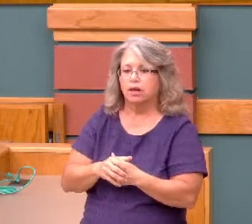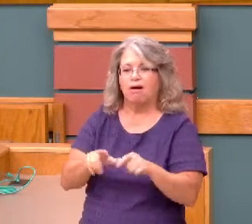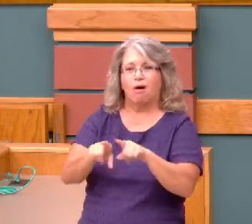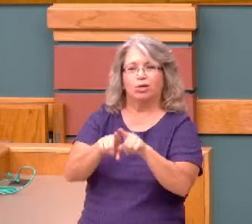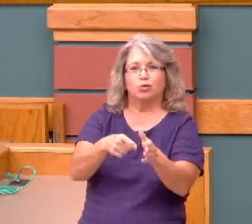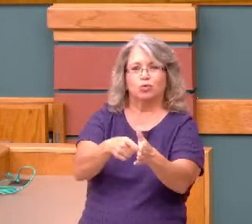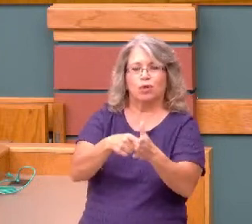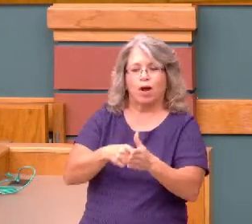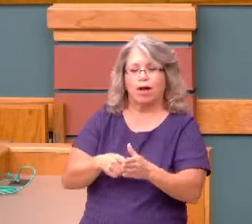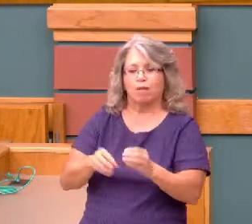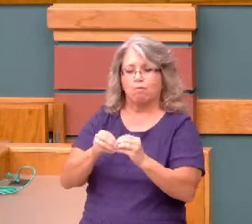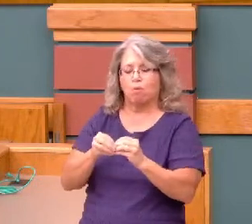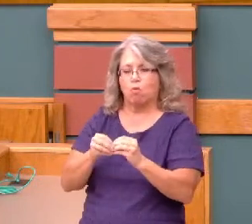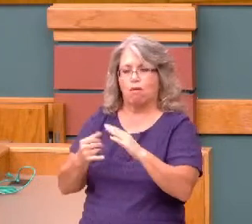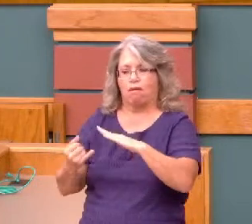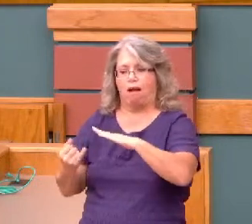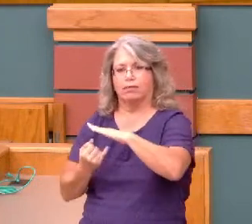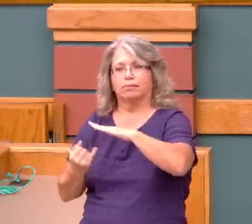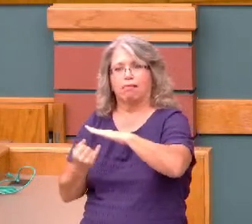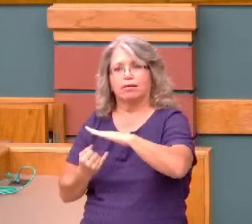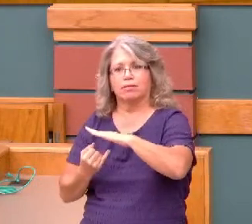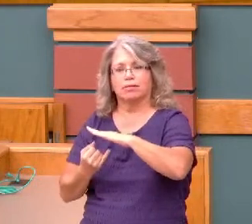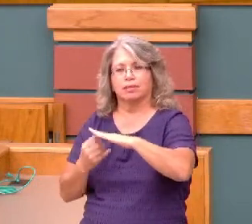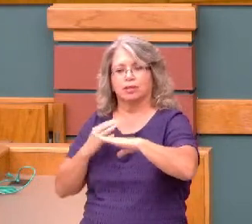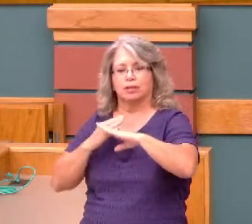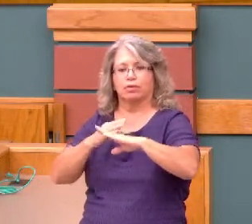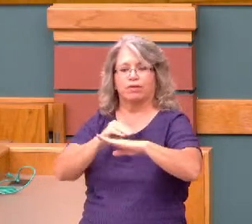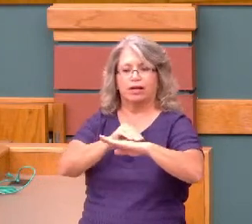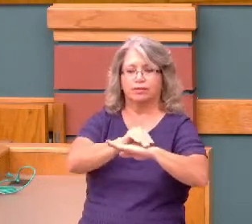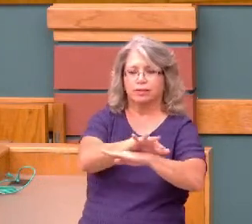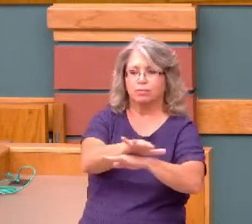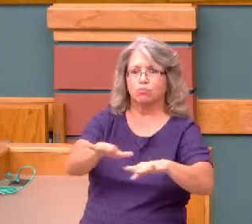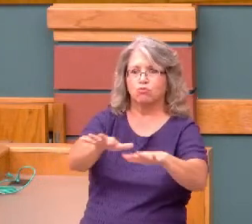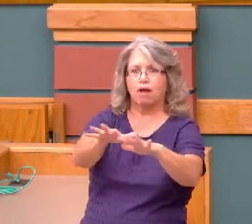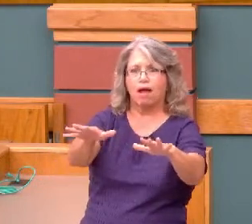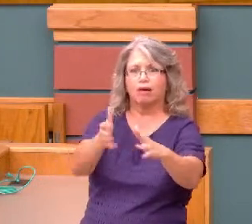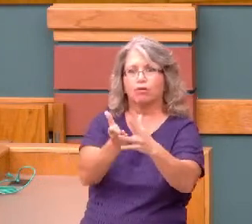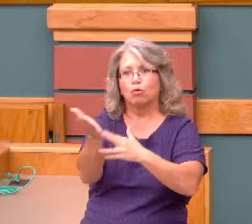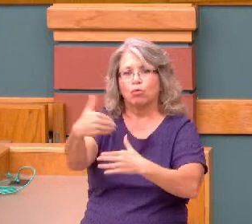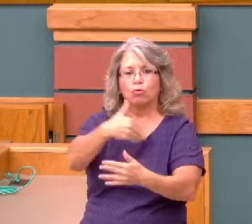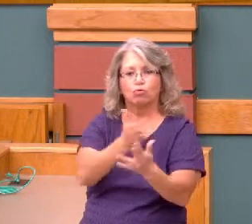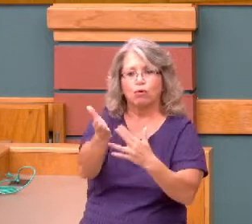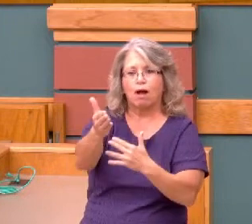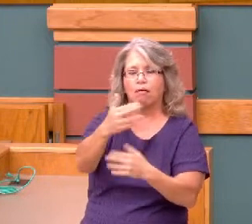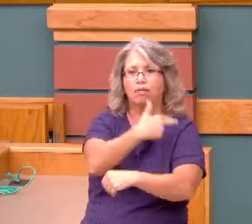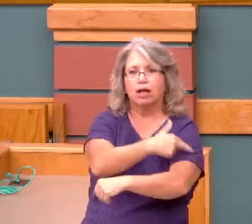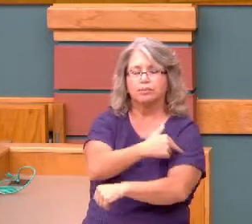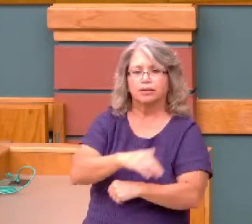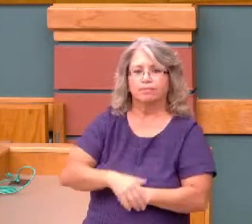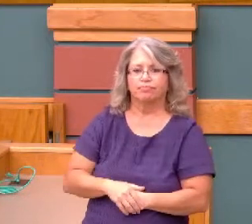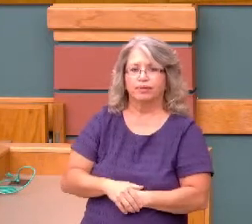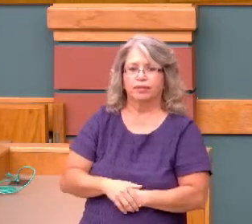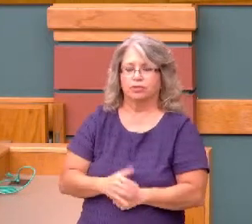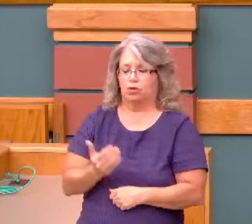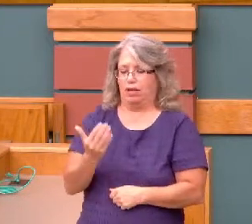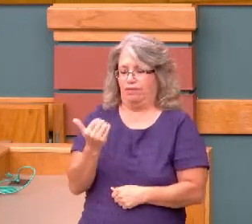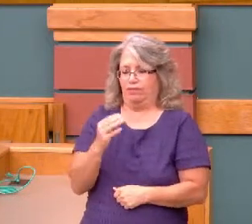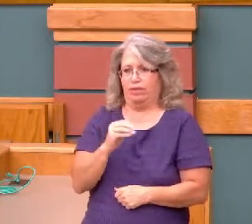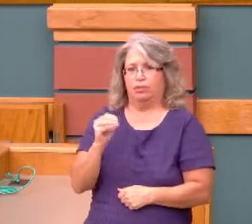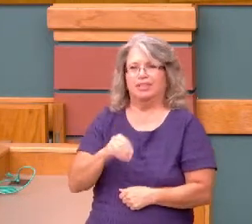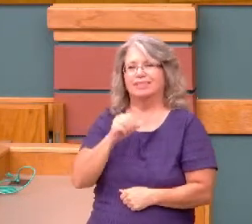isolation to prevent infection from spreading. So 15% is not your average 15%. It's